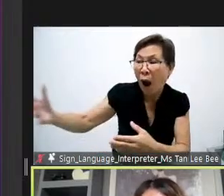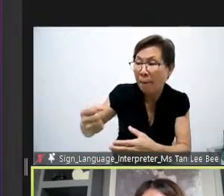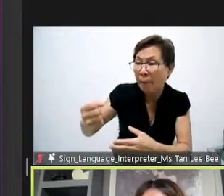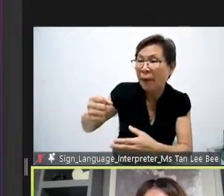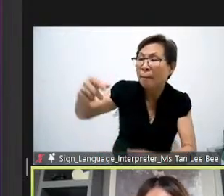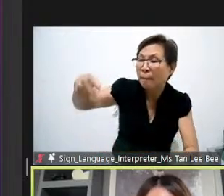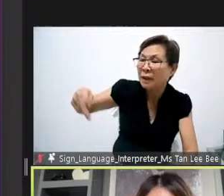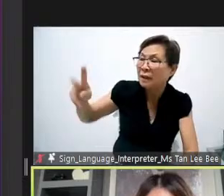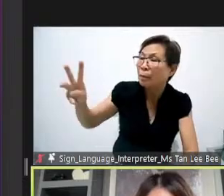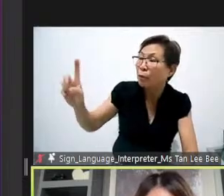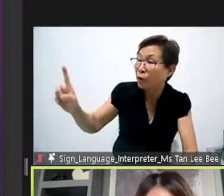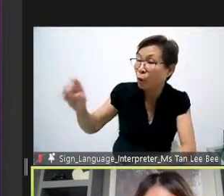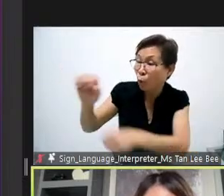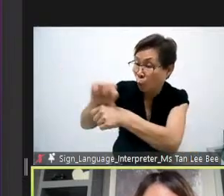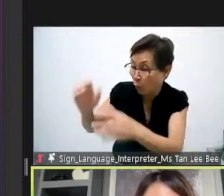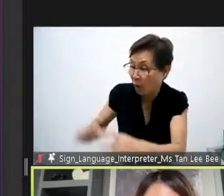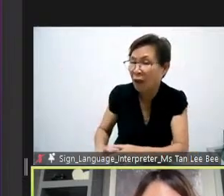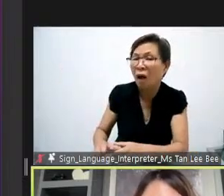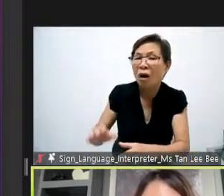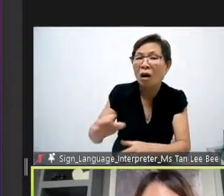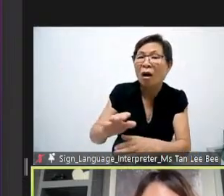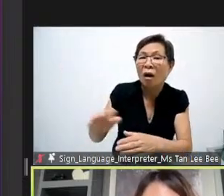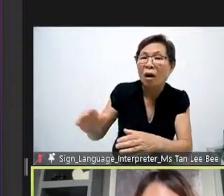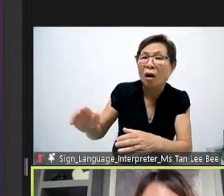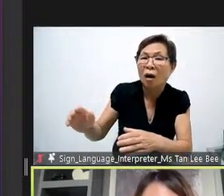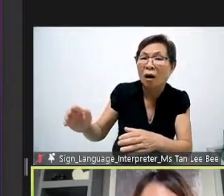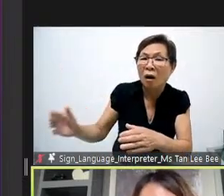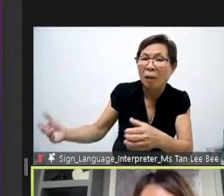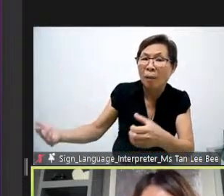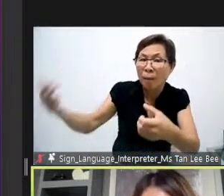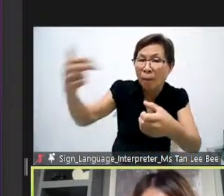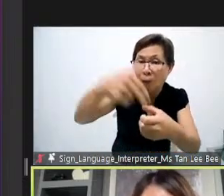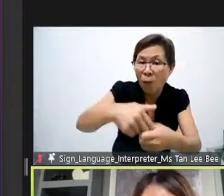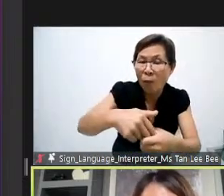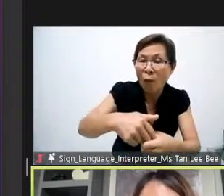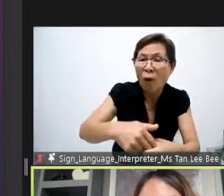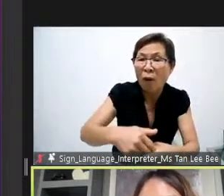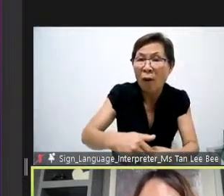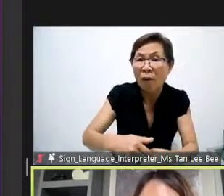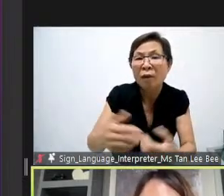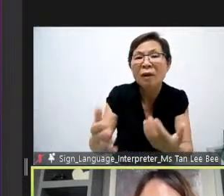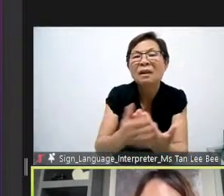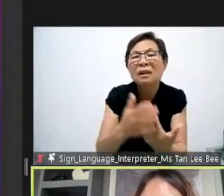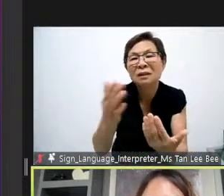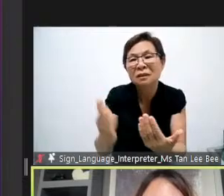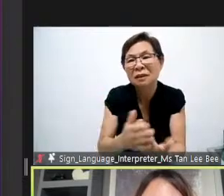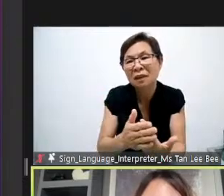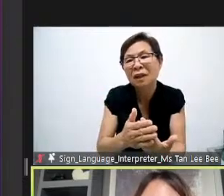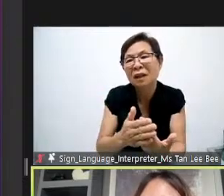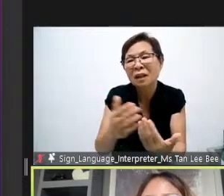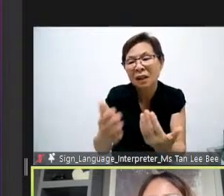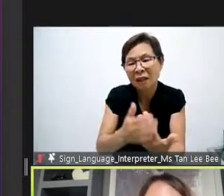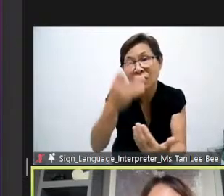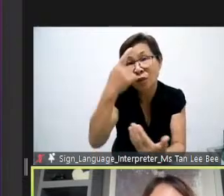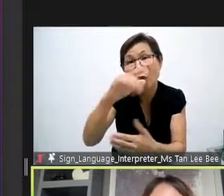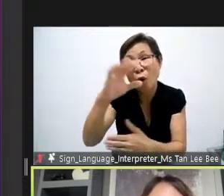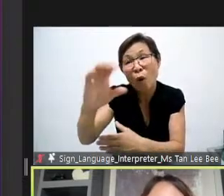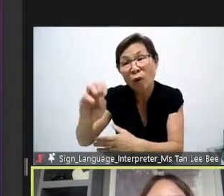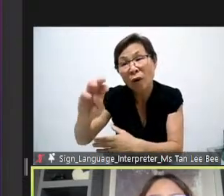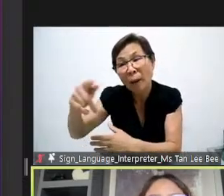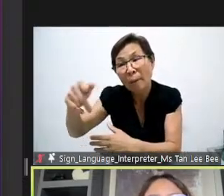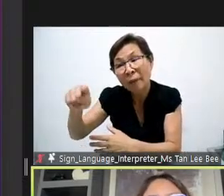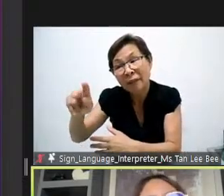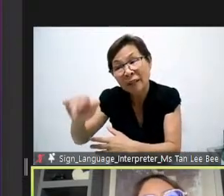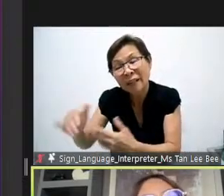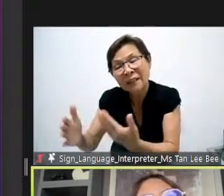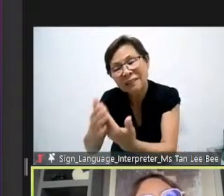PWD. This will also help hiring PWD more easily for company and make the company